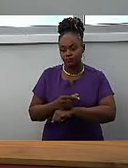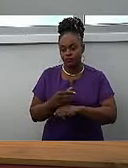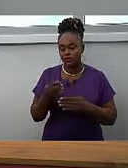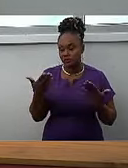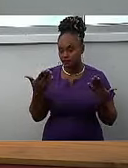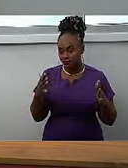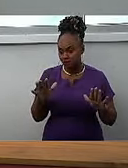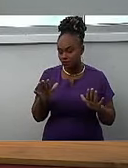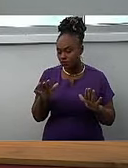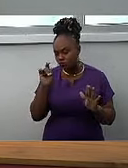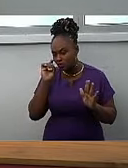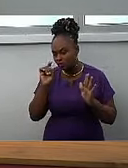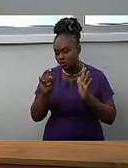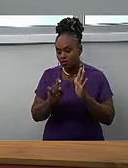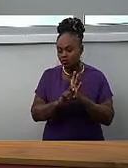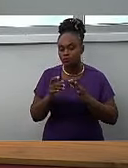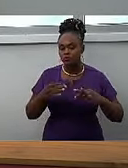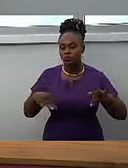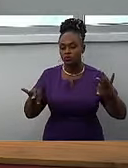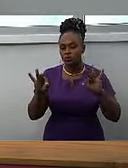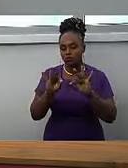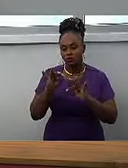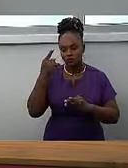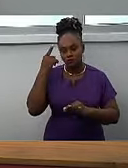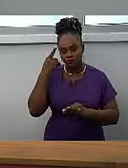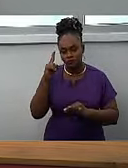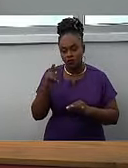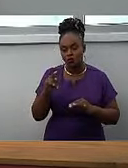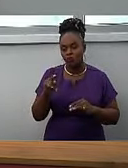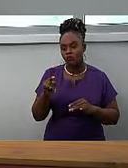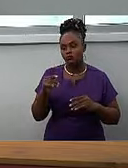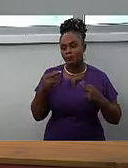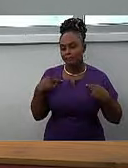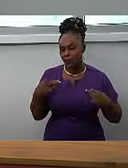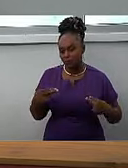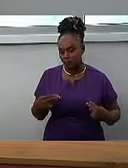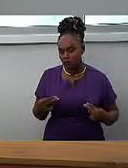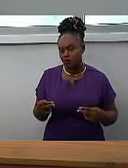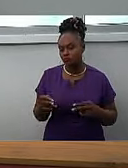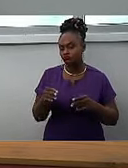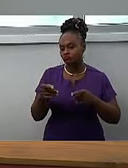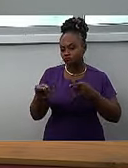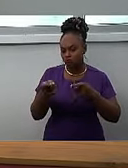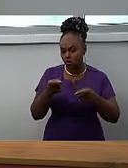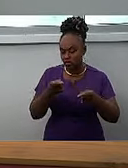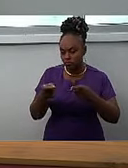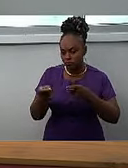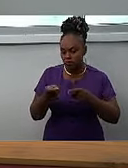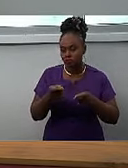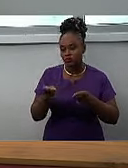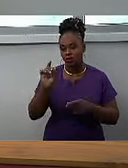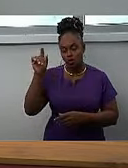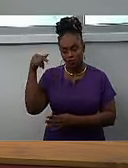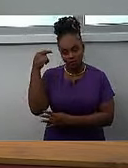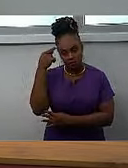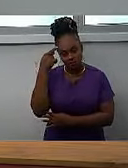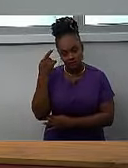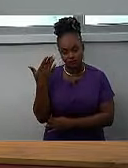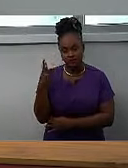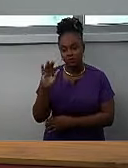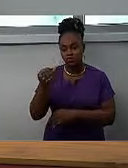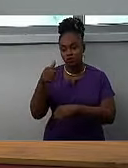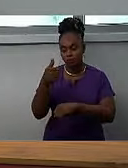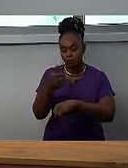of effective human resource management and succession planning, my government has appointed a human